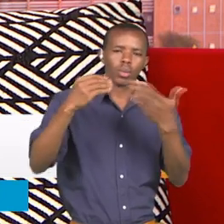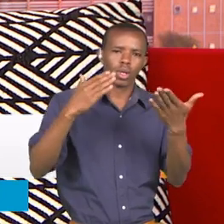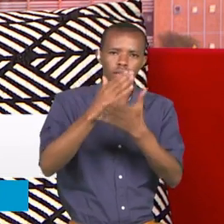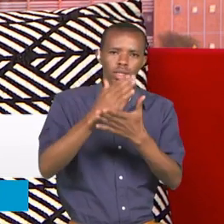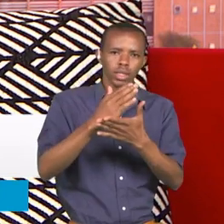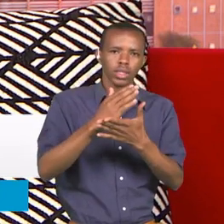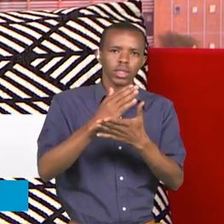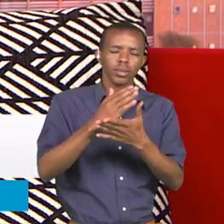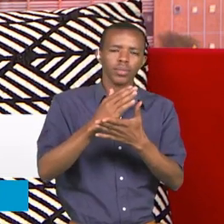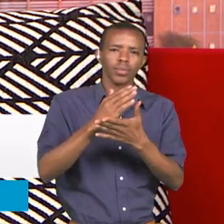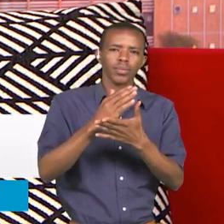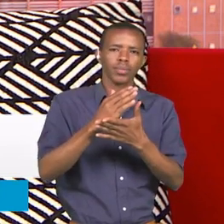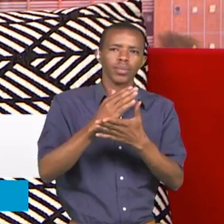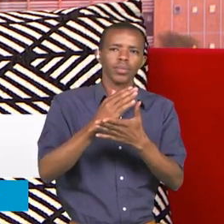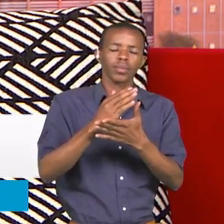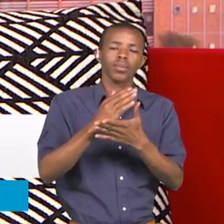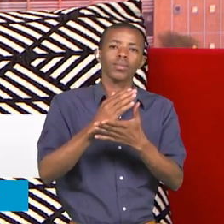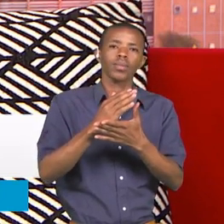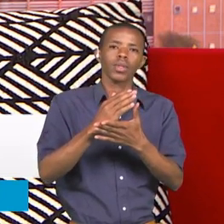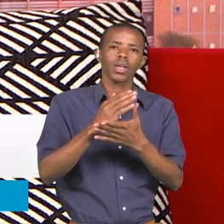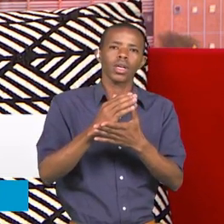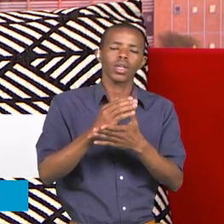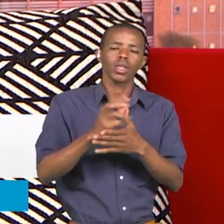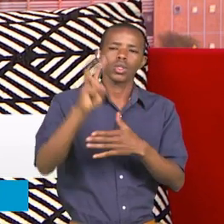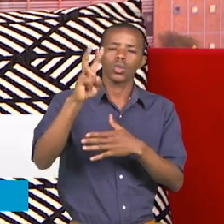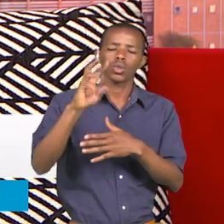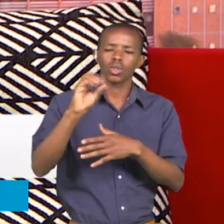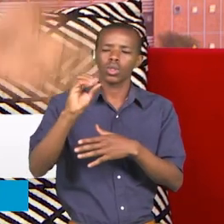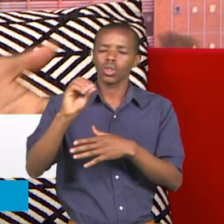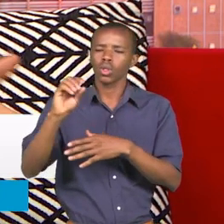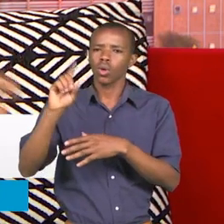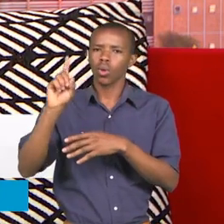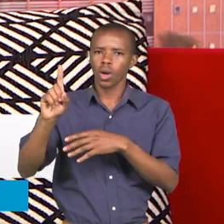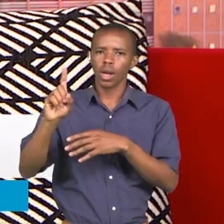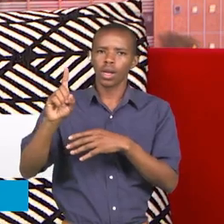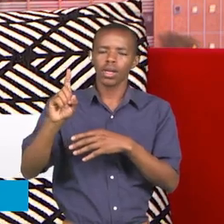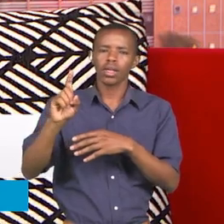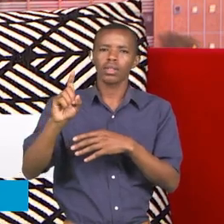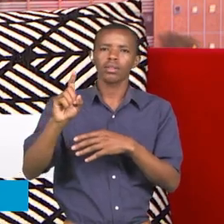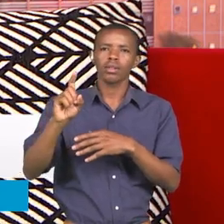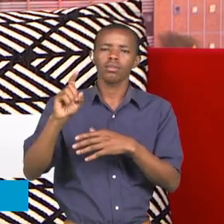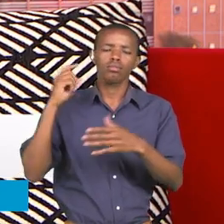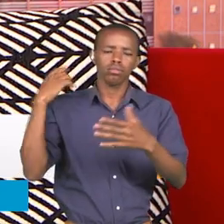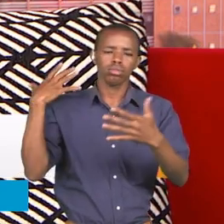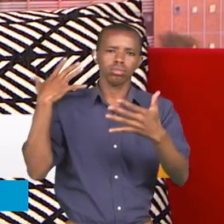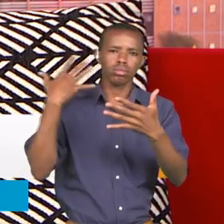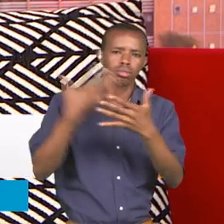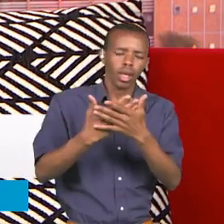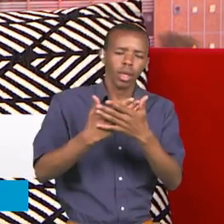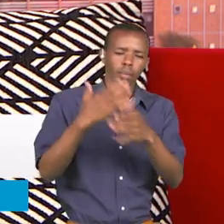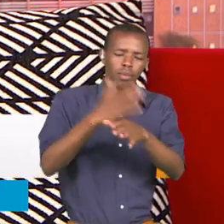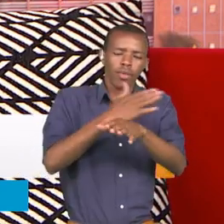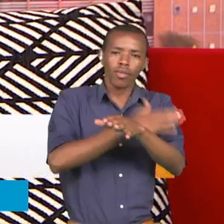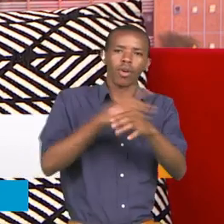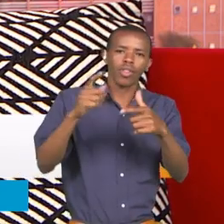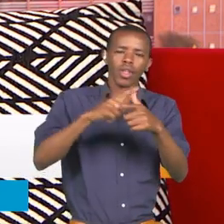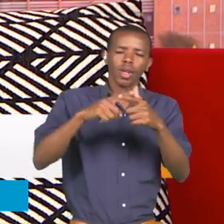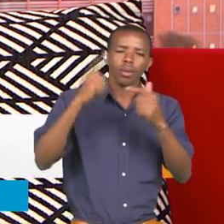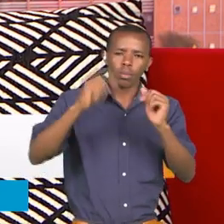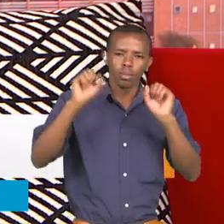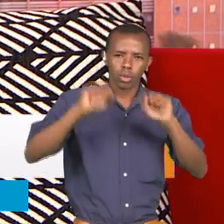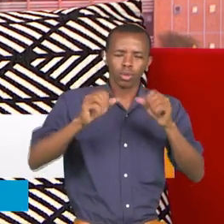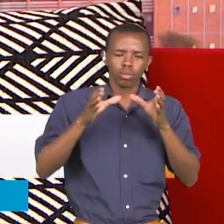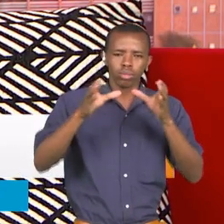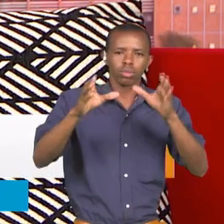The Copyright Act has been there since 2001. Mm-hmm. And even before then, you could enforce laws relating